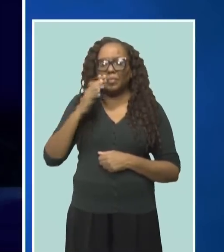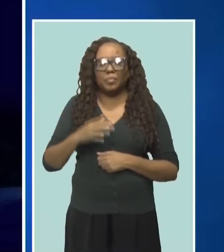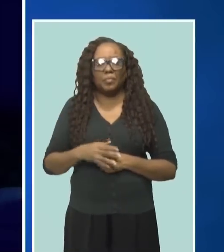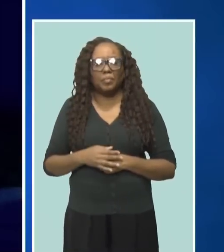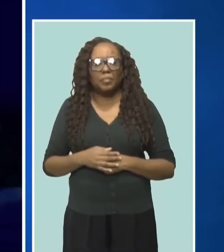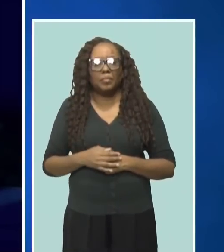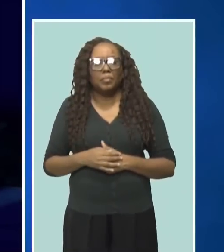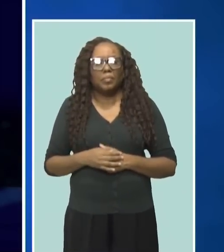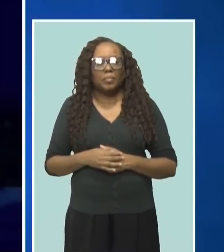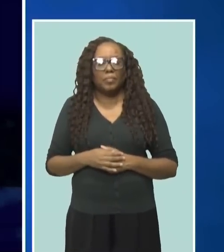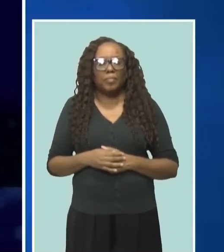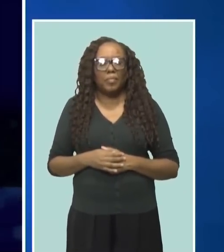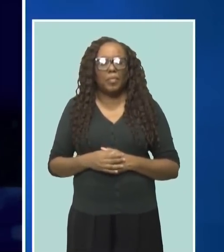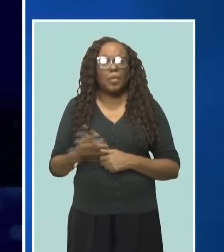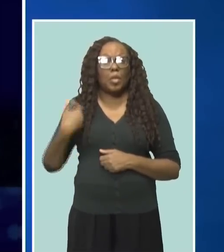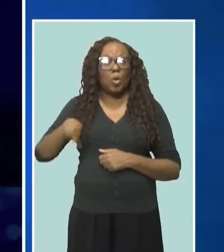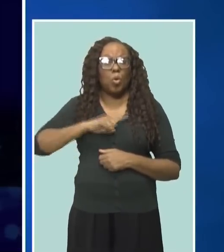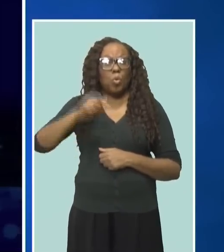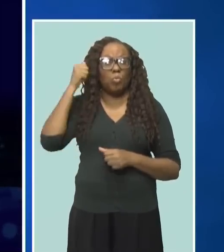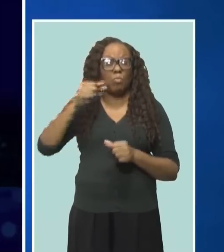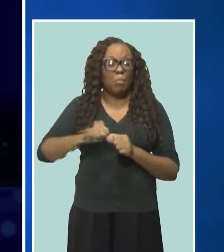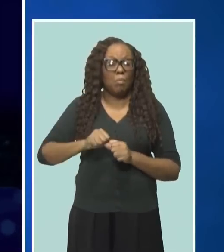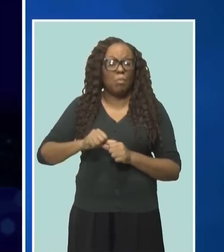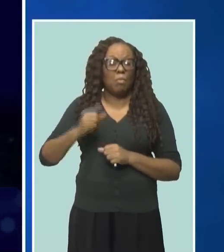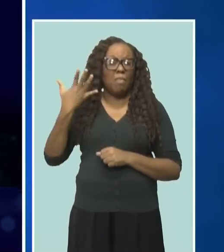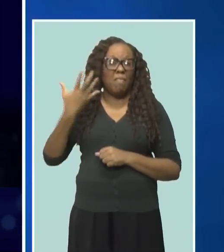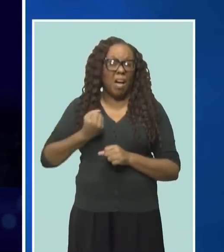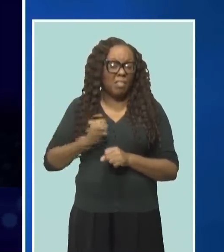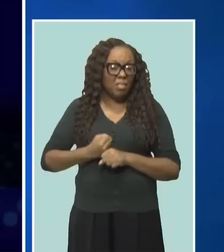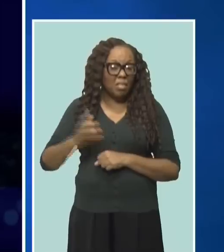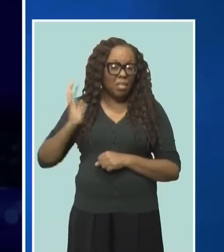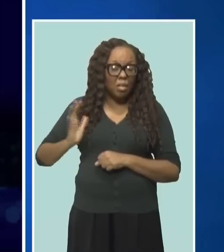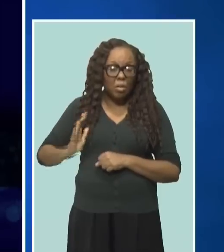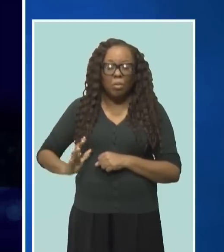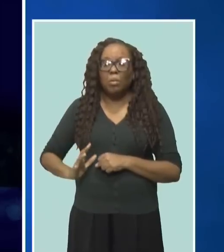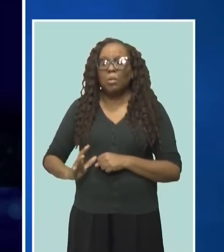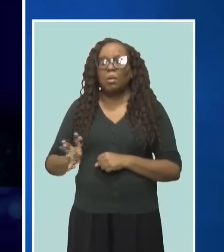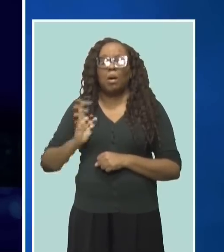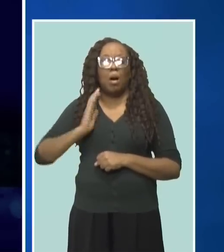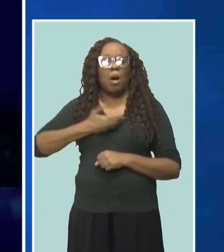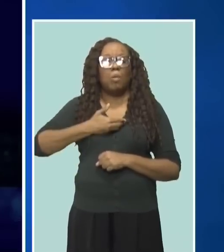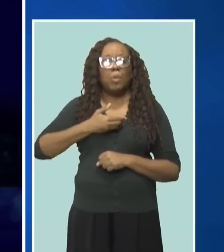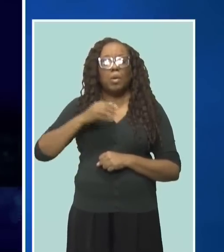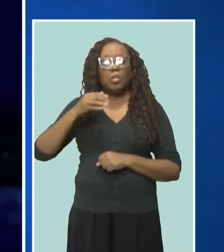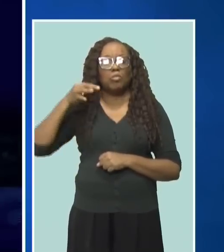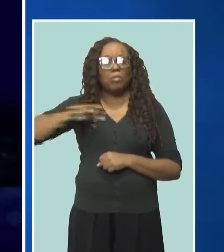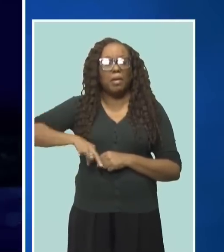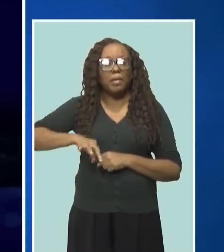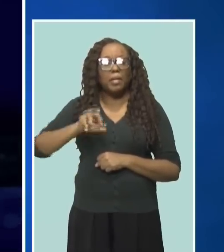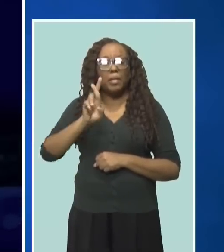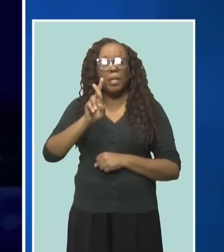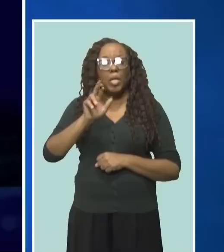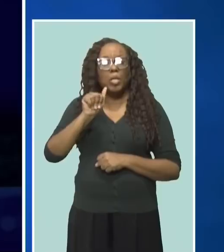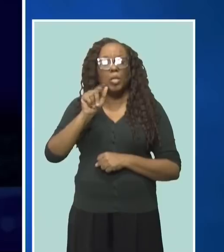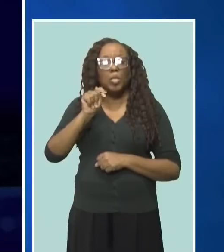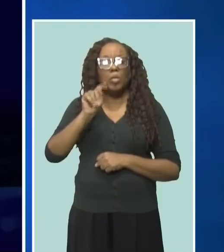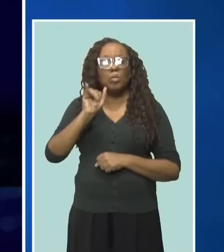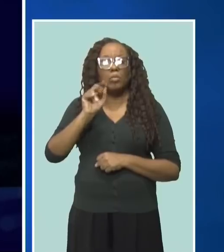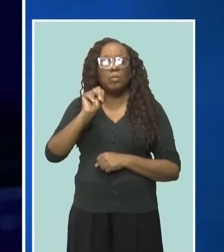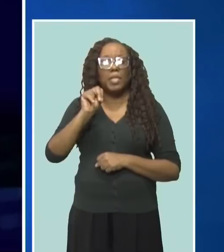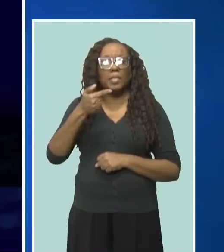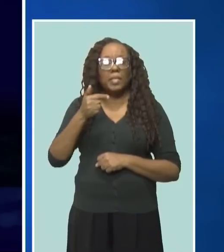go. 5 years ago, it was scraping at the bottom of ratings, being CCC